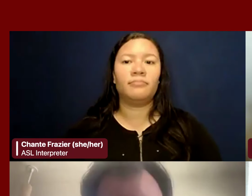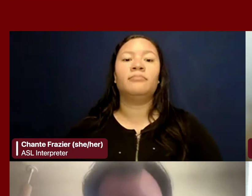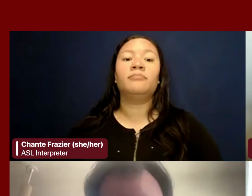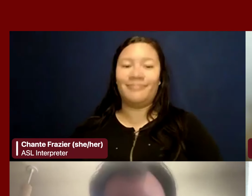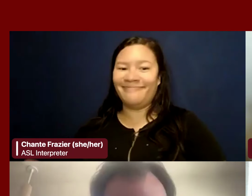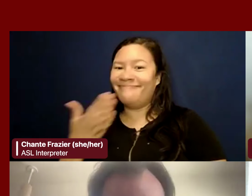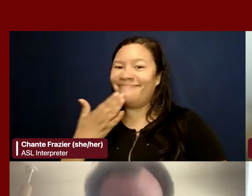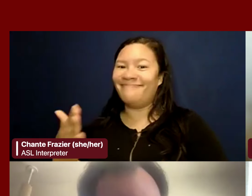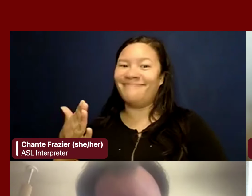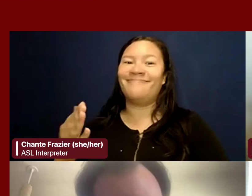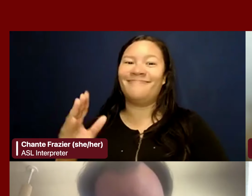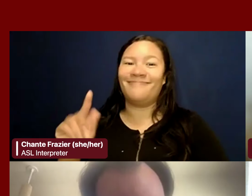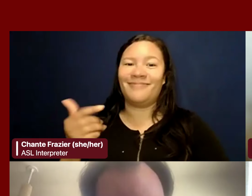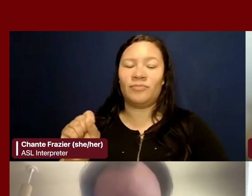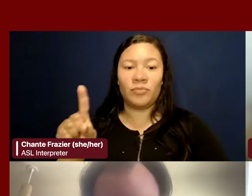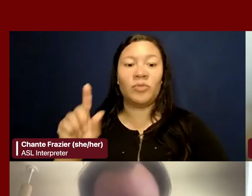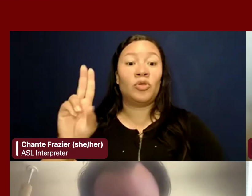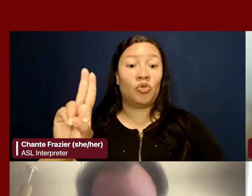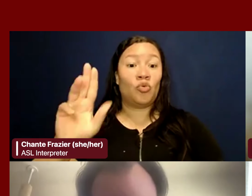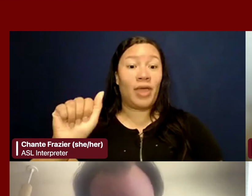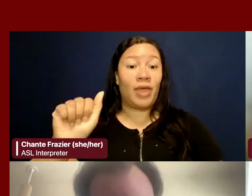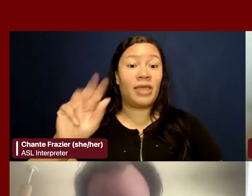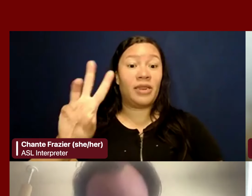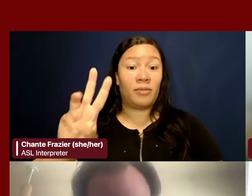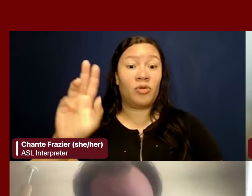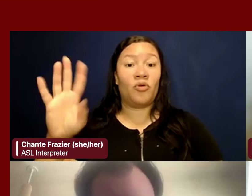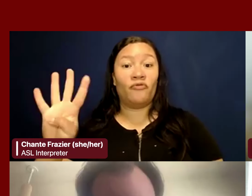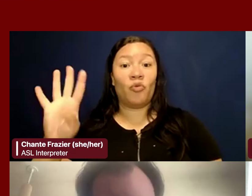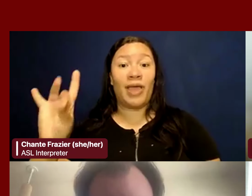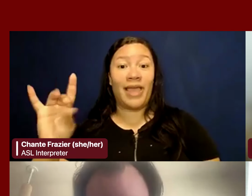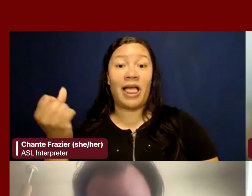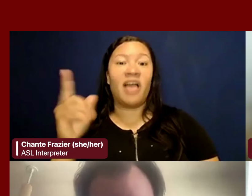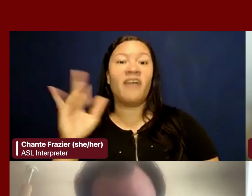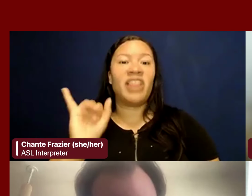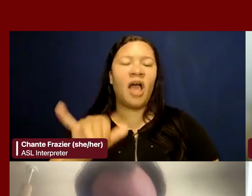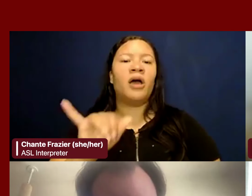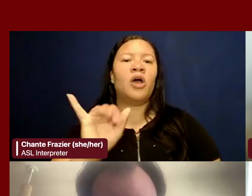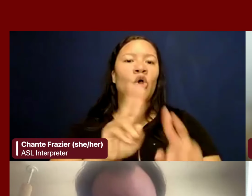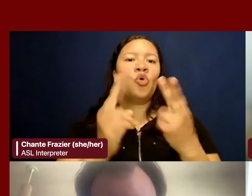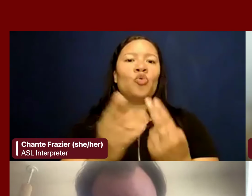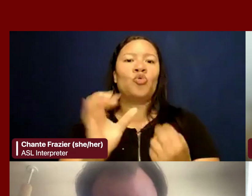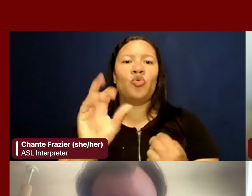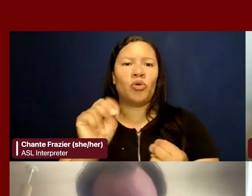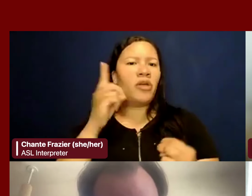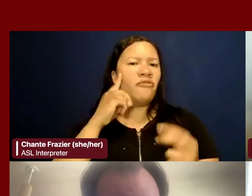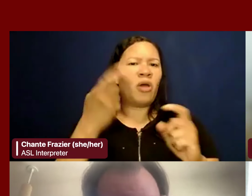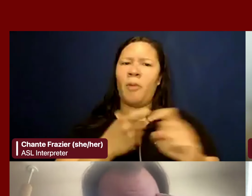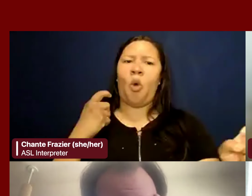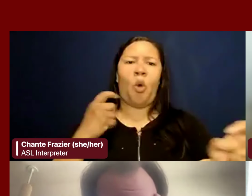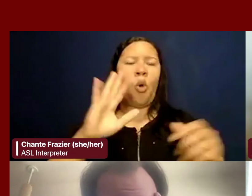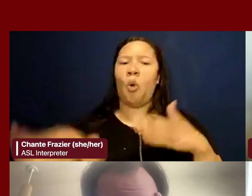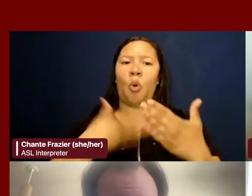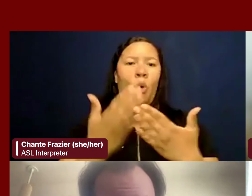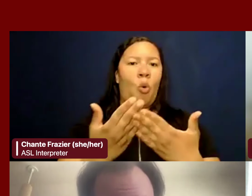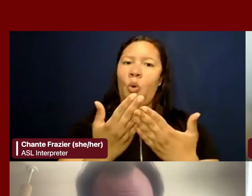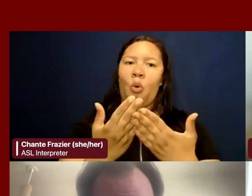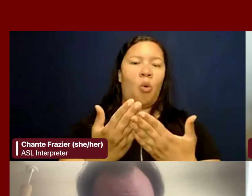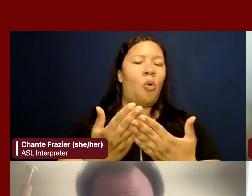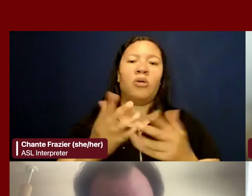Thanks, Thomas. UAW 4811 is a union across all of the campuses in the University of California